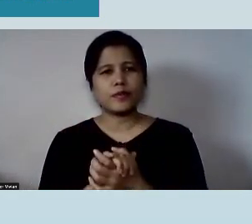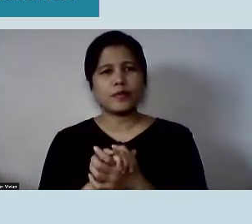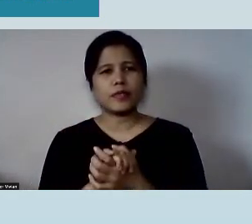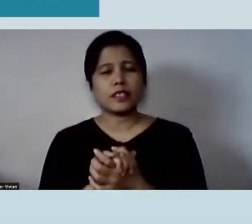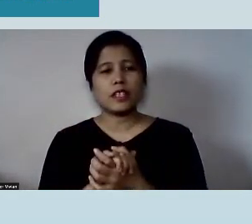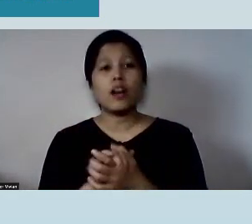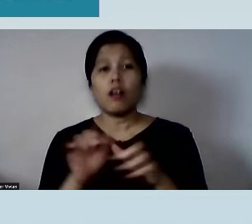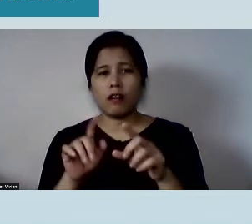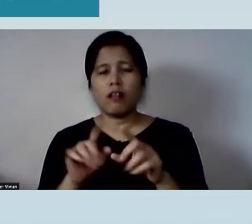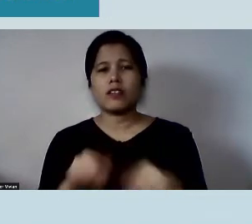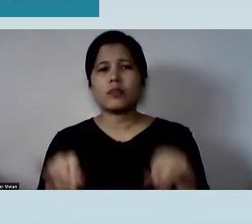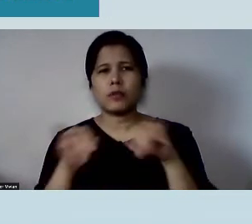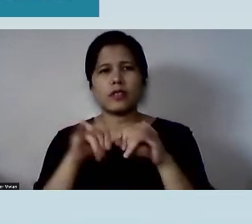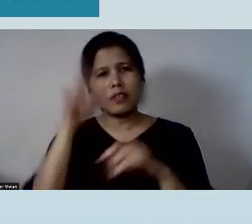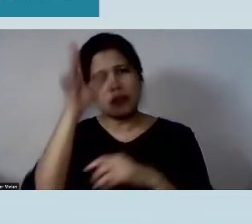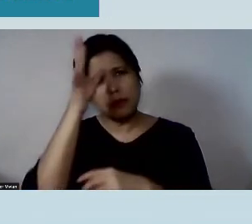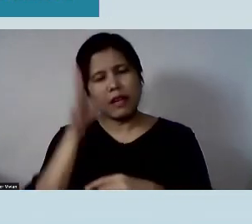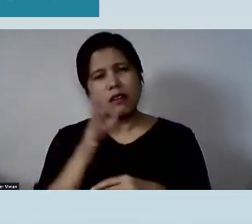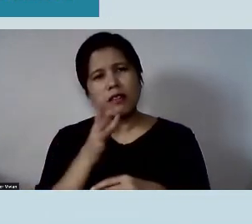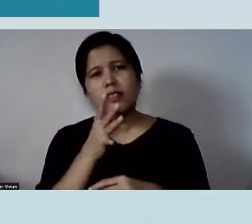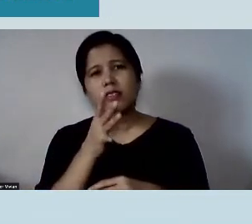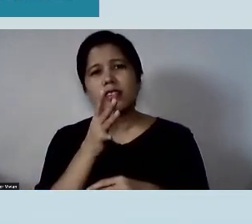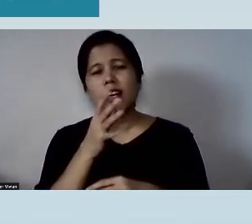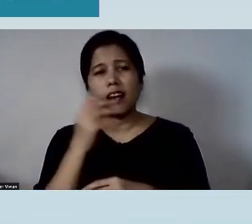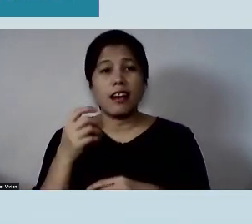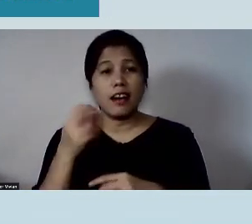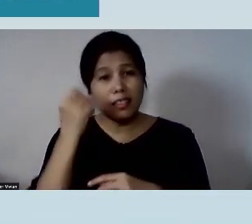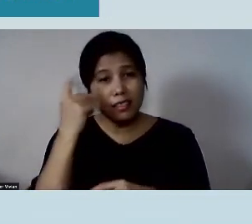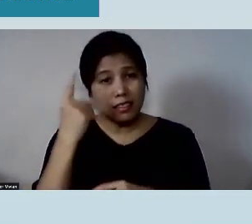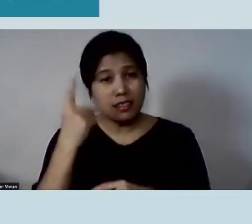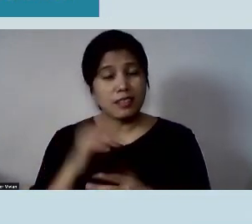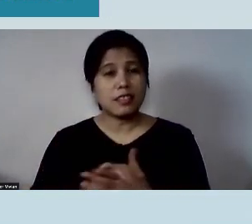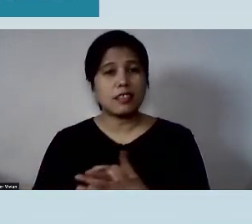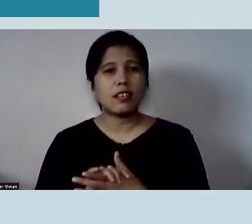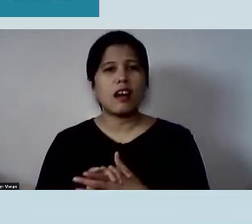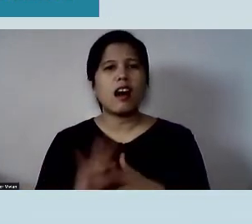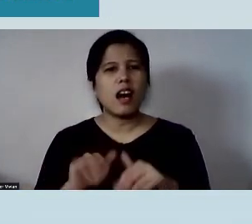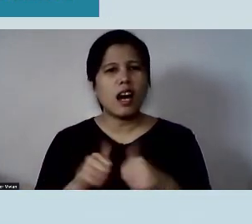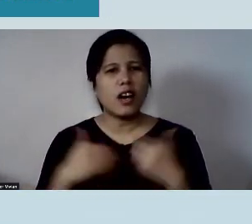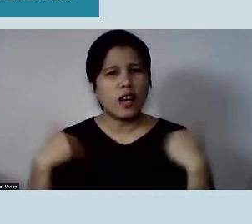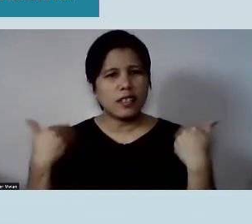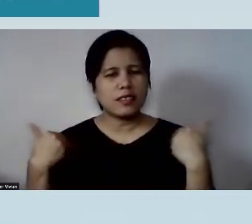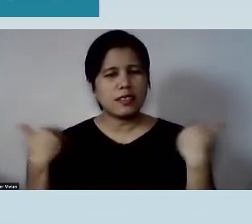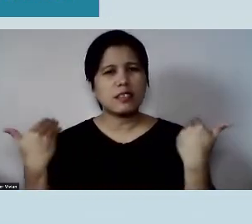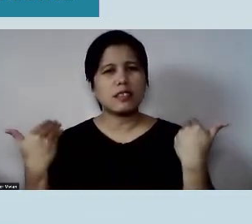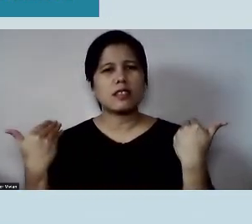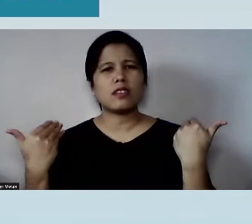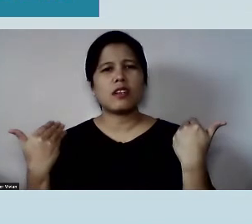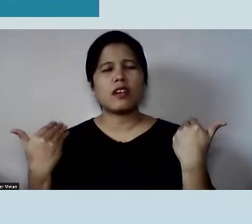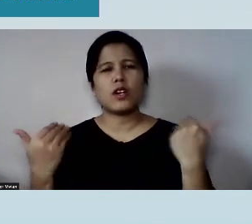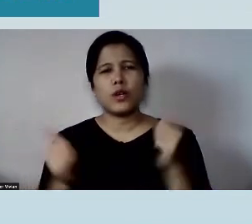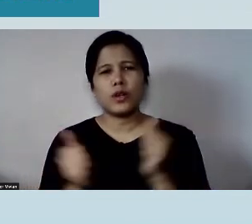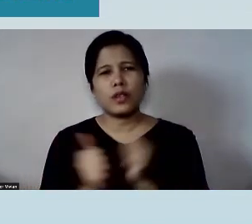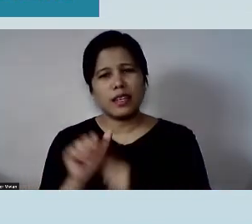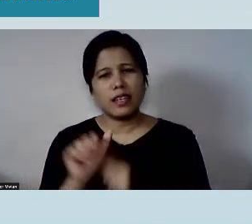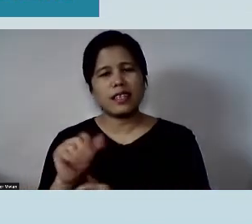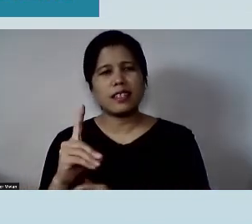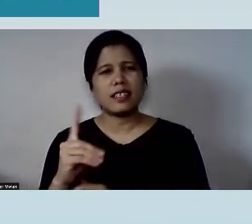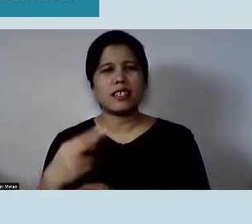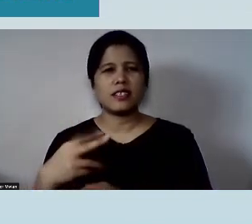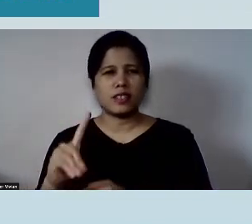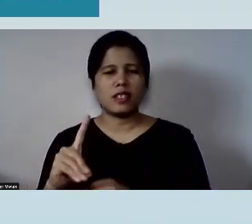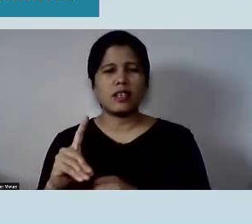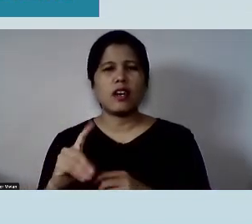It's also important for parents to understand how difficult these times are for adolescents with ADHD, as the loss of daily school, homework